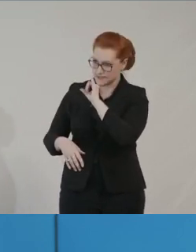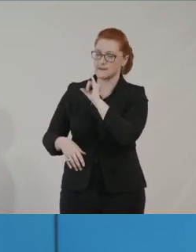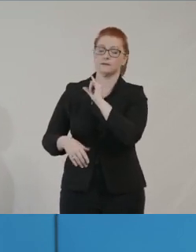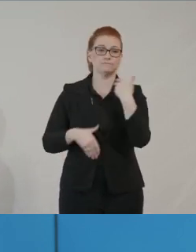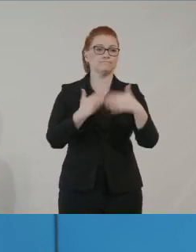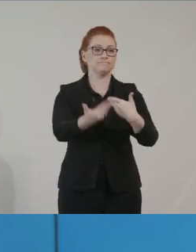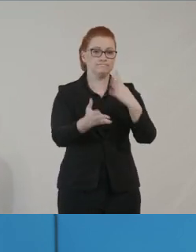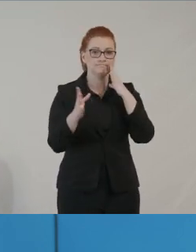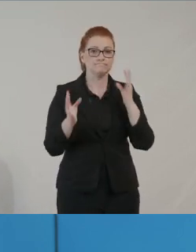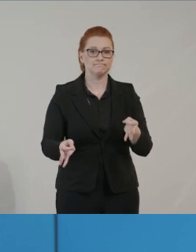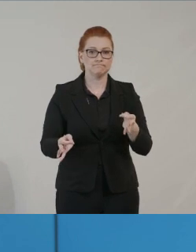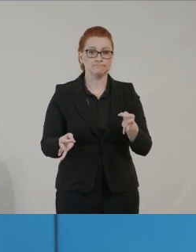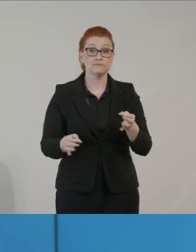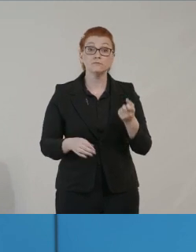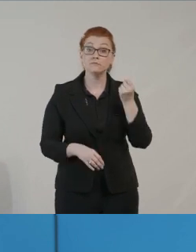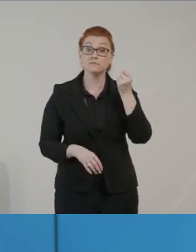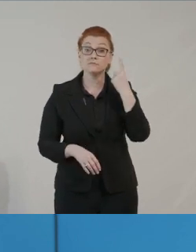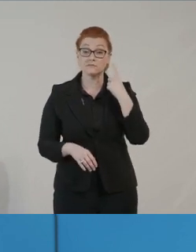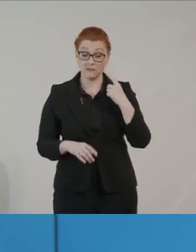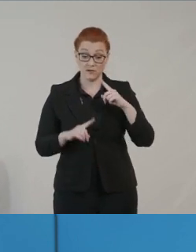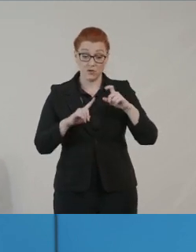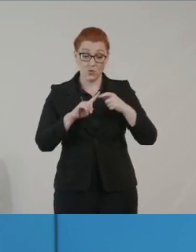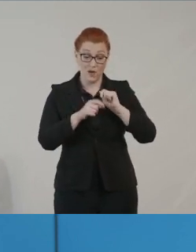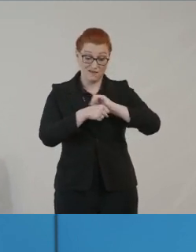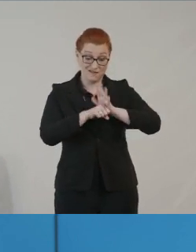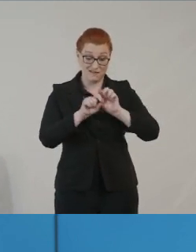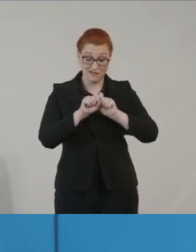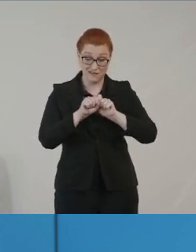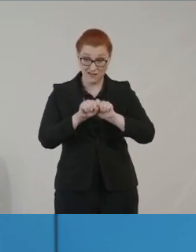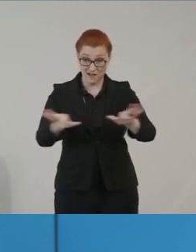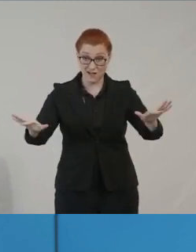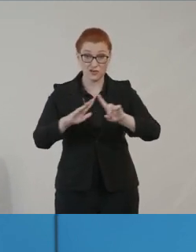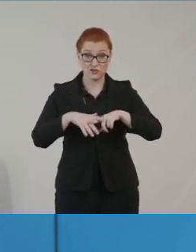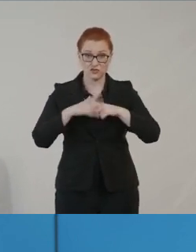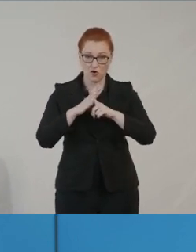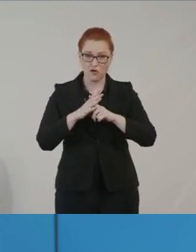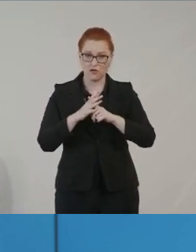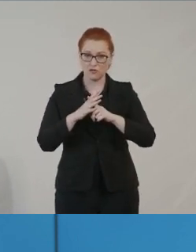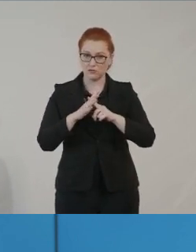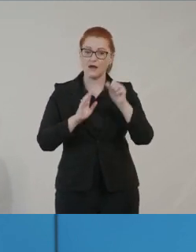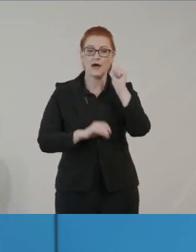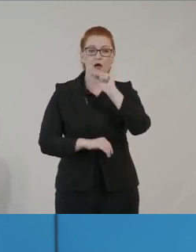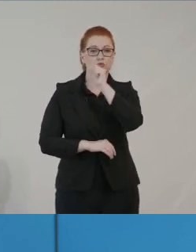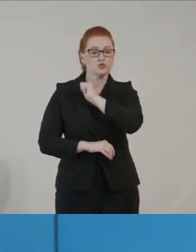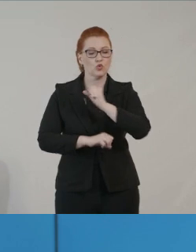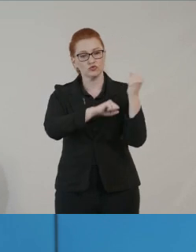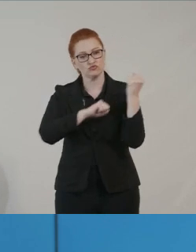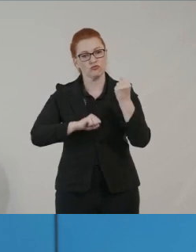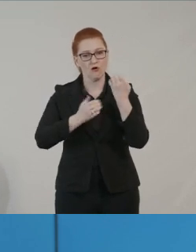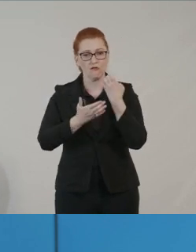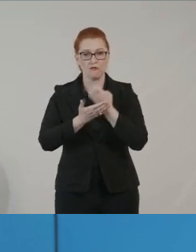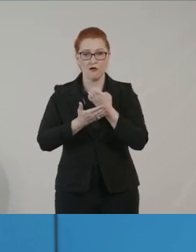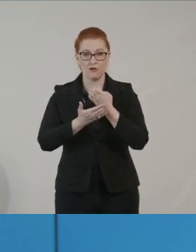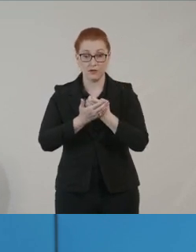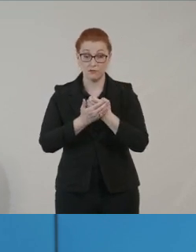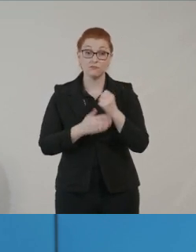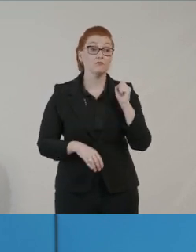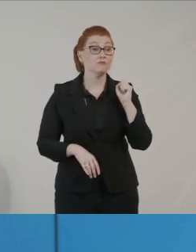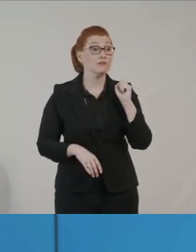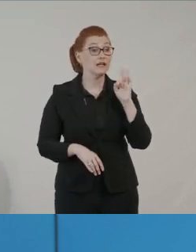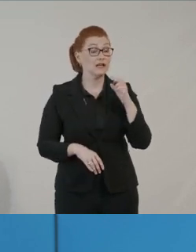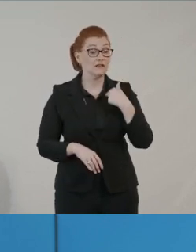state economically in the nation. If we do this right, and we do it